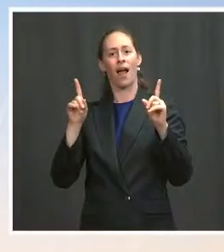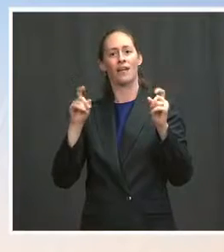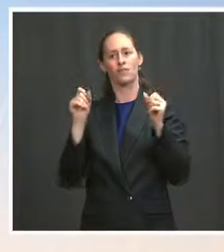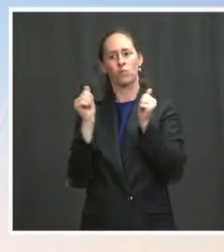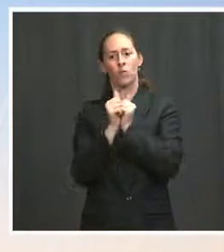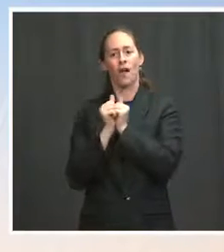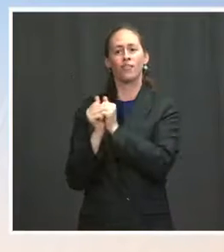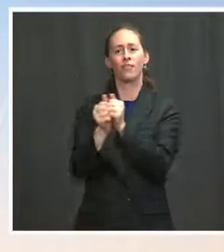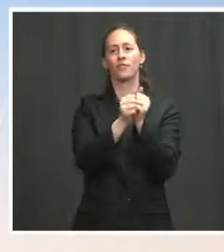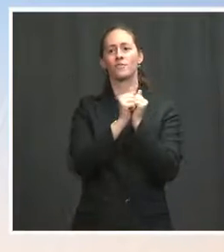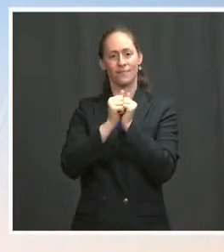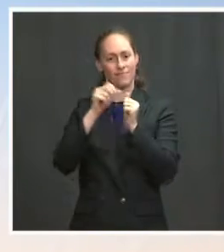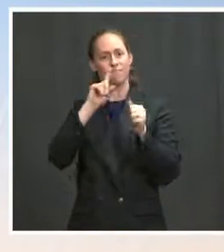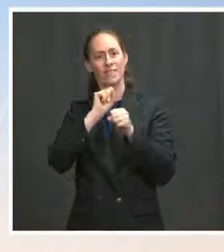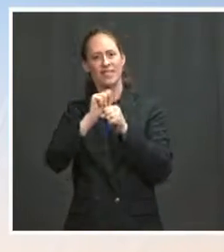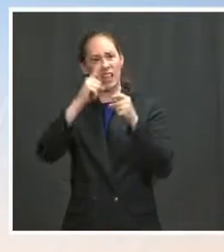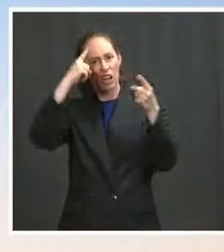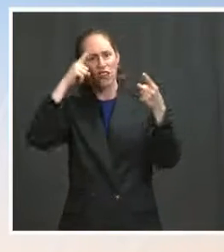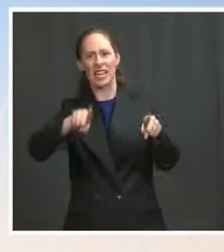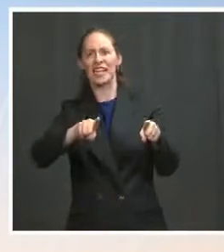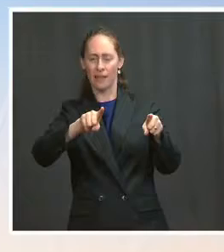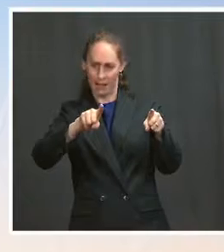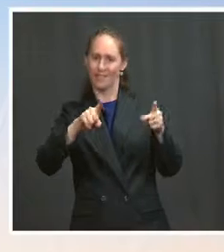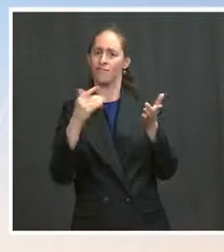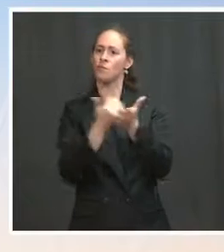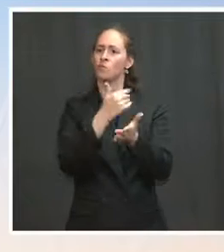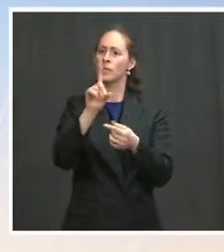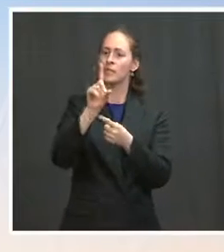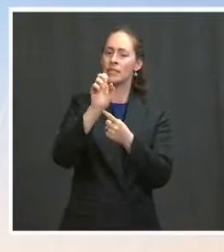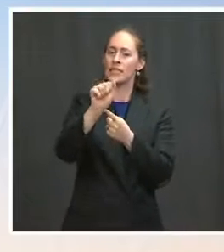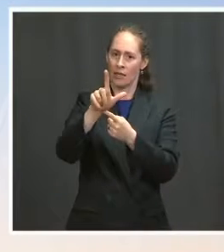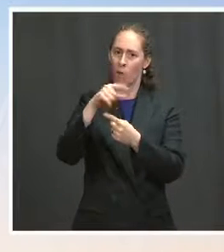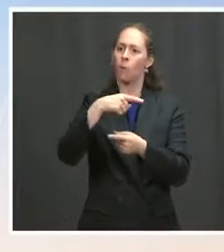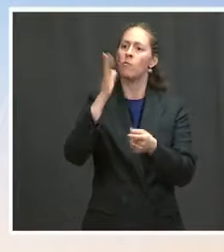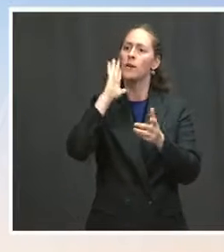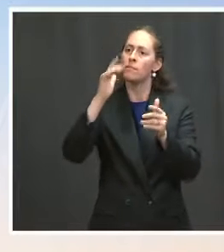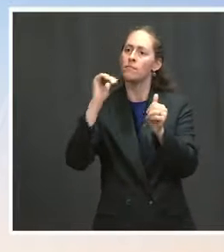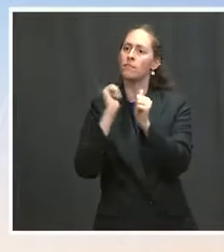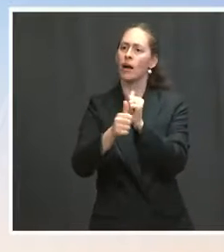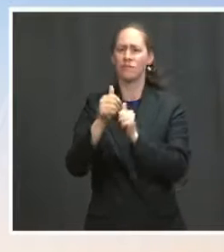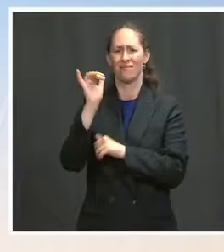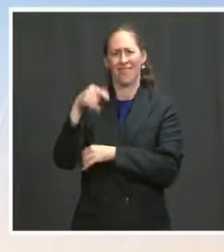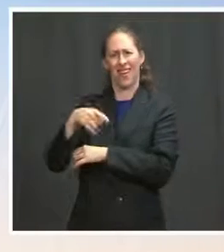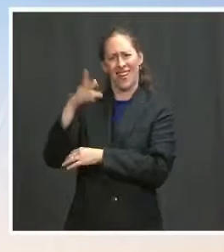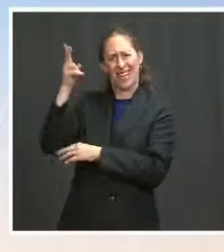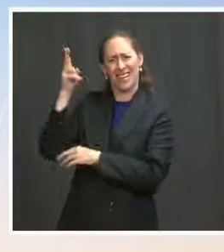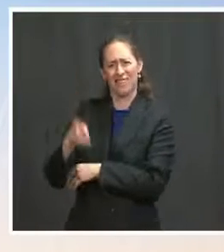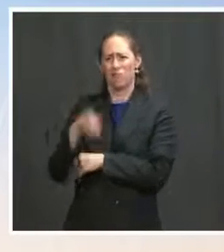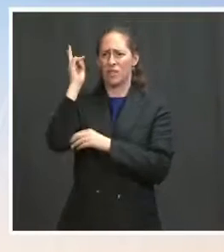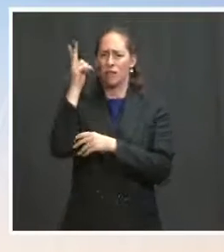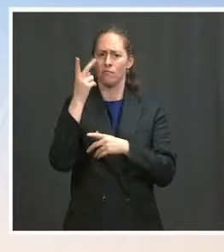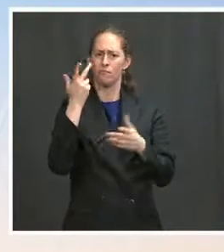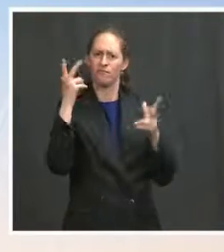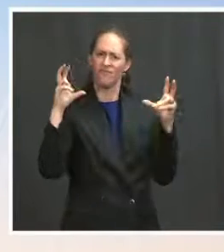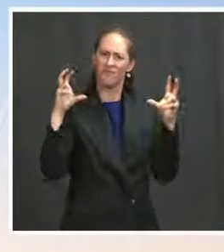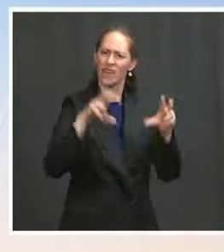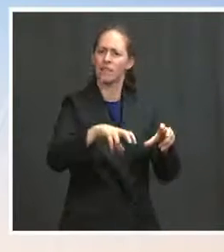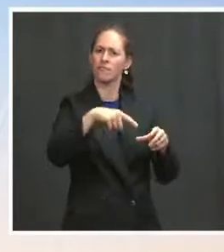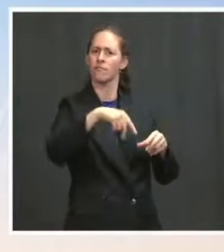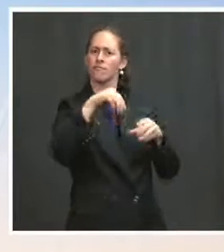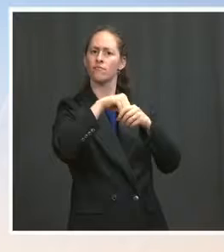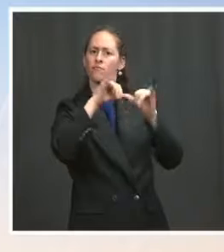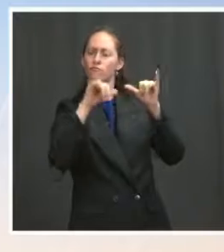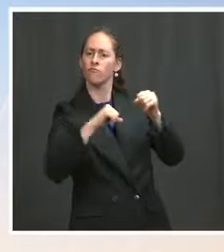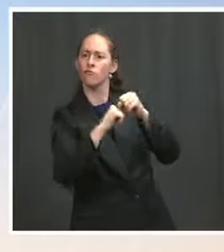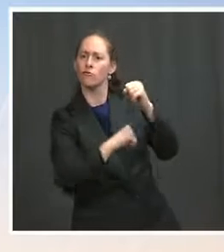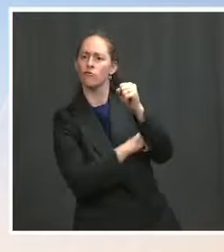agreement to work toward passing a historic investment in infrastructure, one that would have, I just have this handy chart